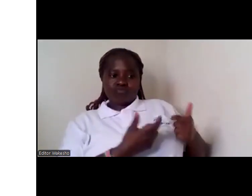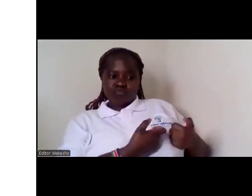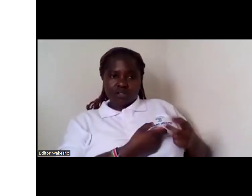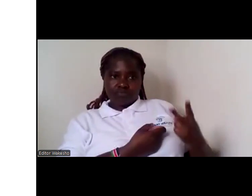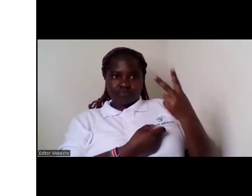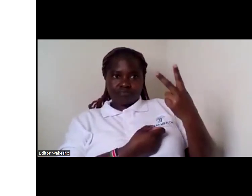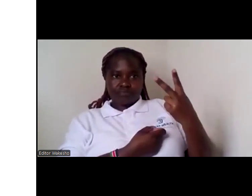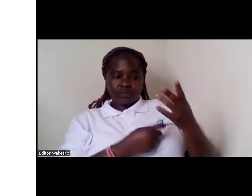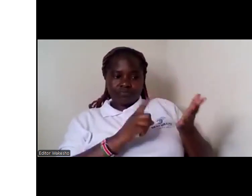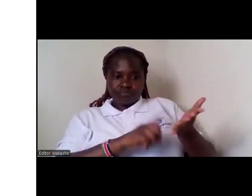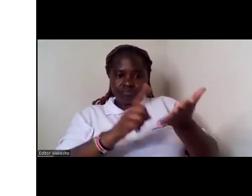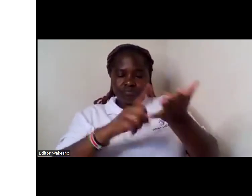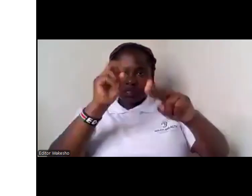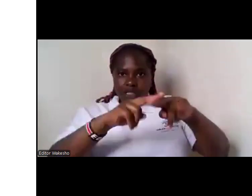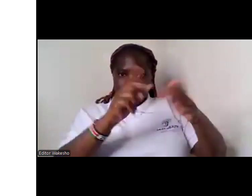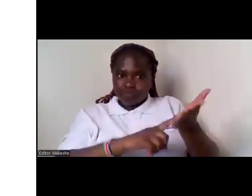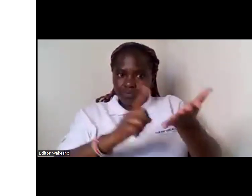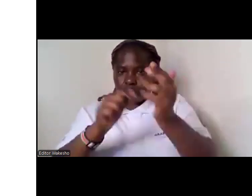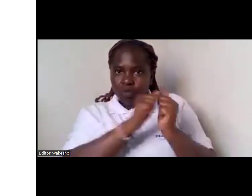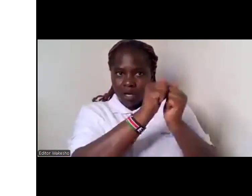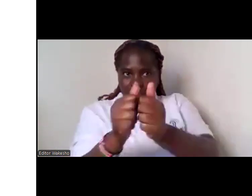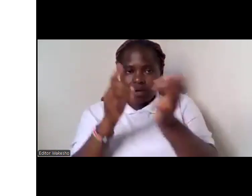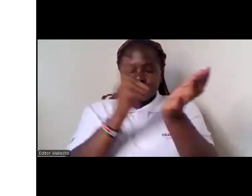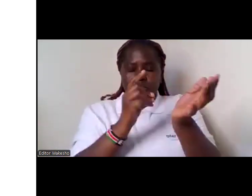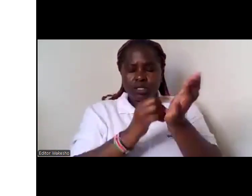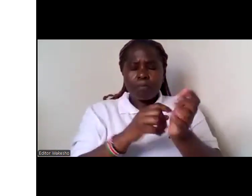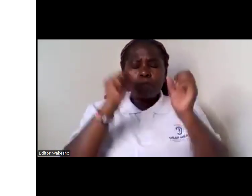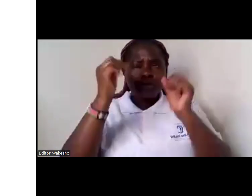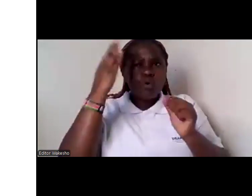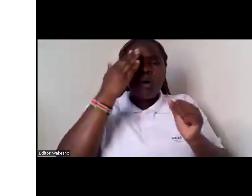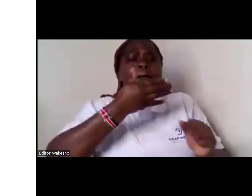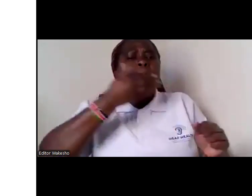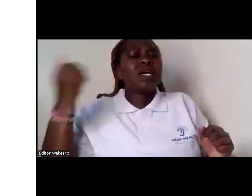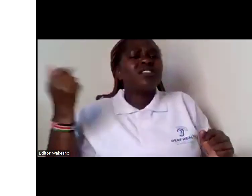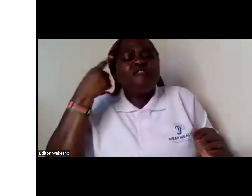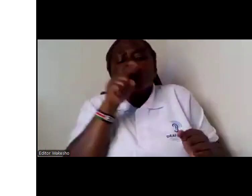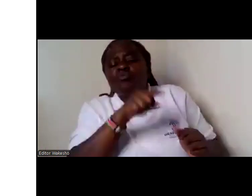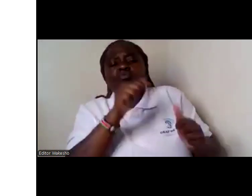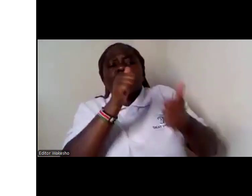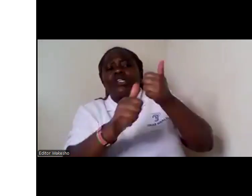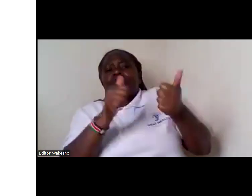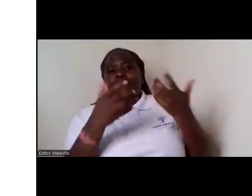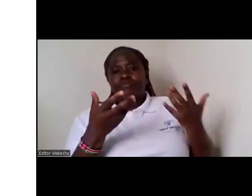a discussion so that we find what best fits you.